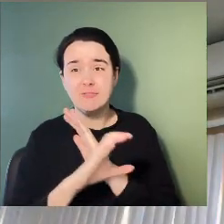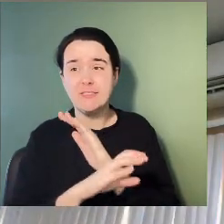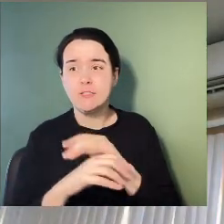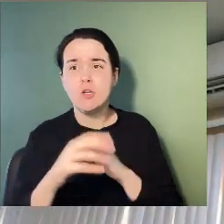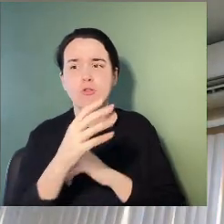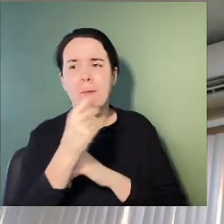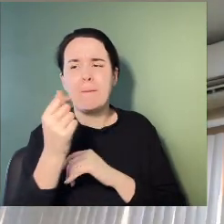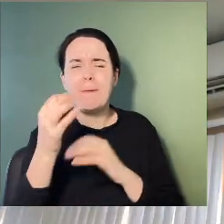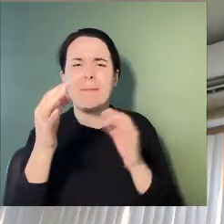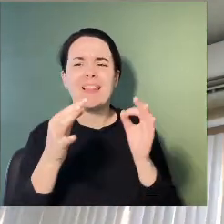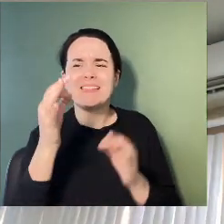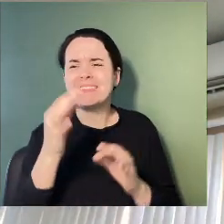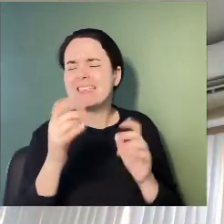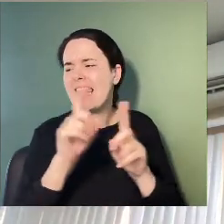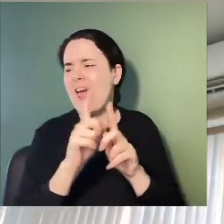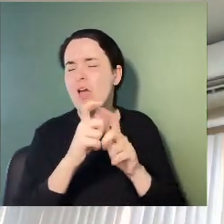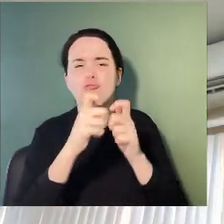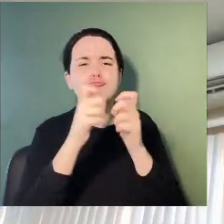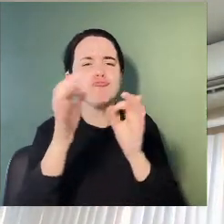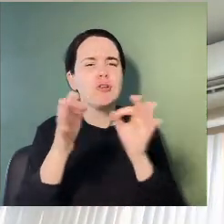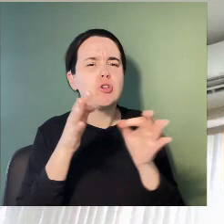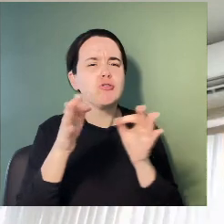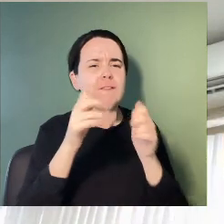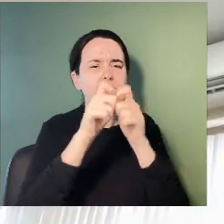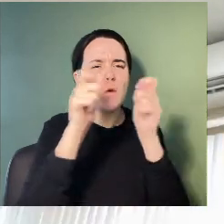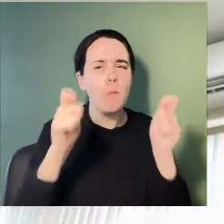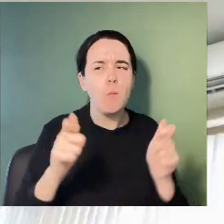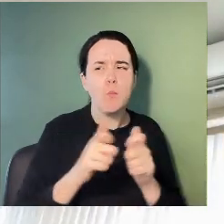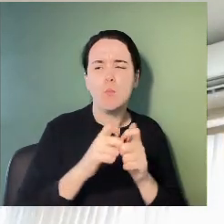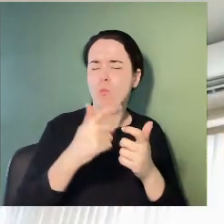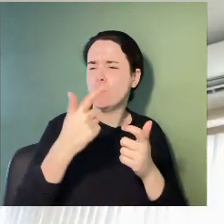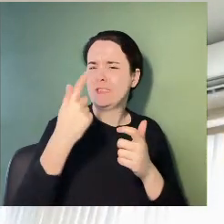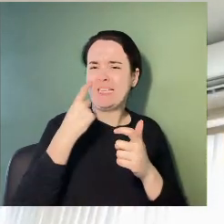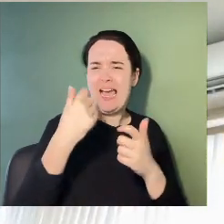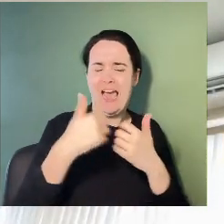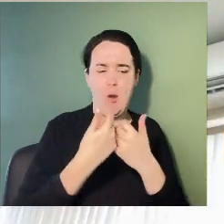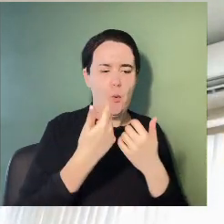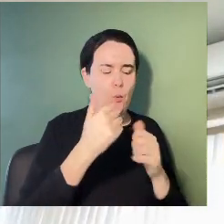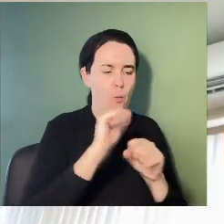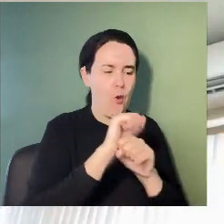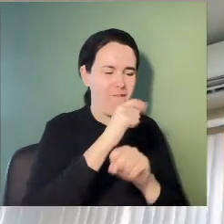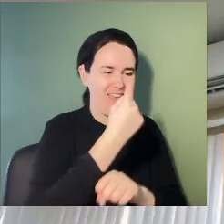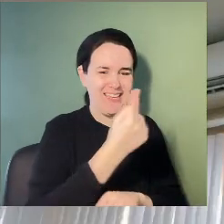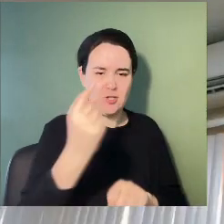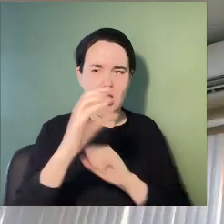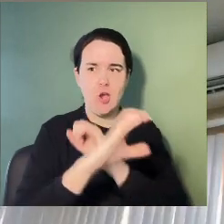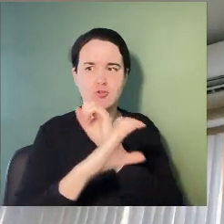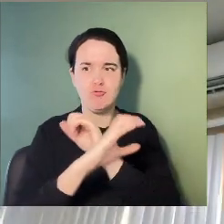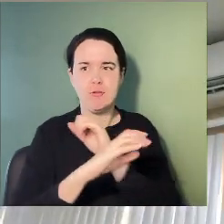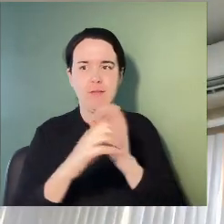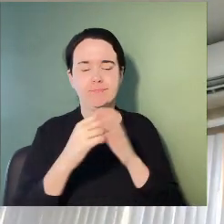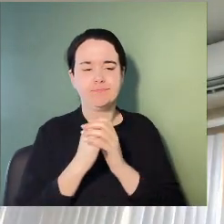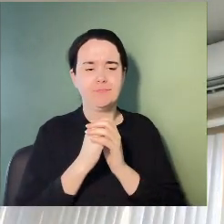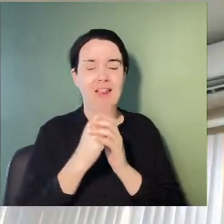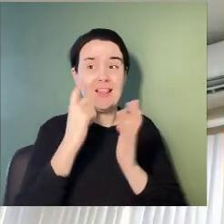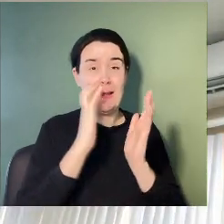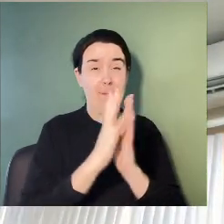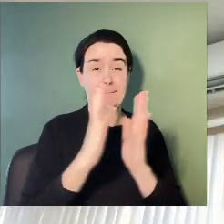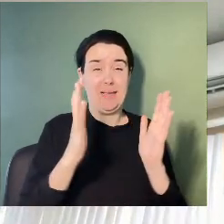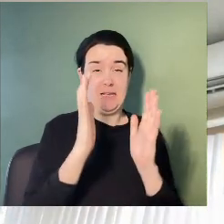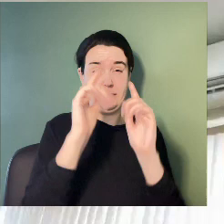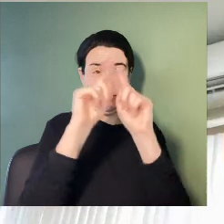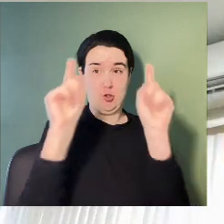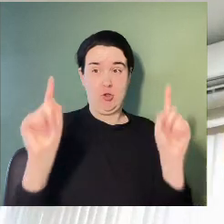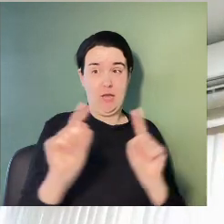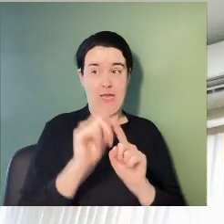frameworks that would work for each country. And see how these big techs can align with that.